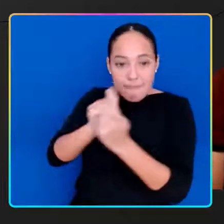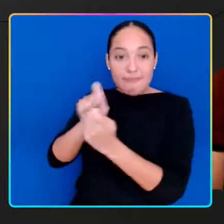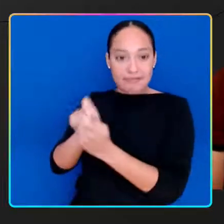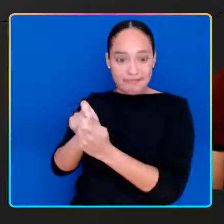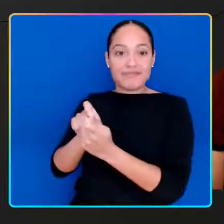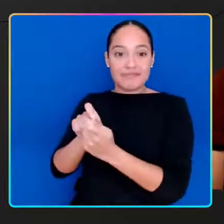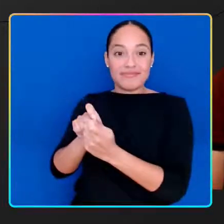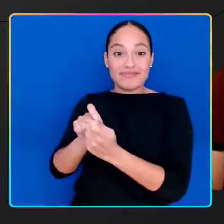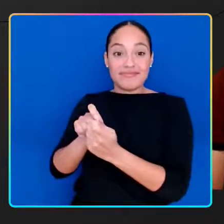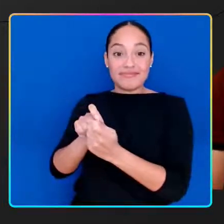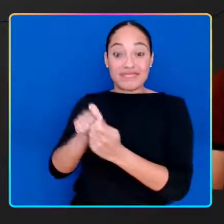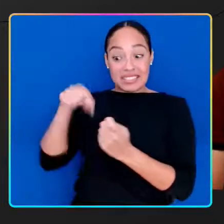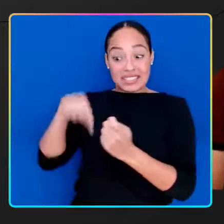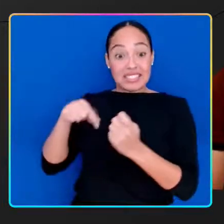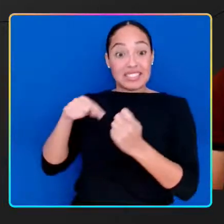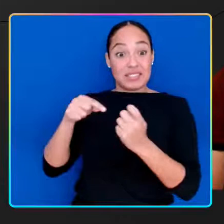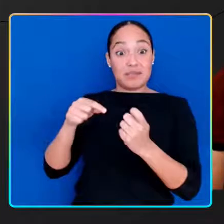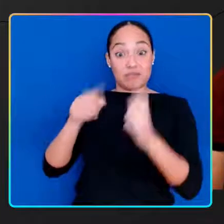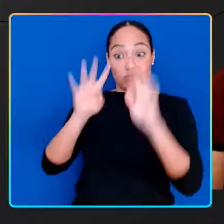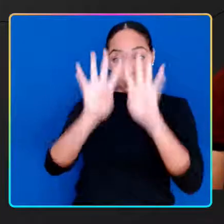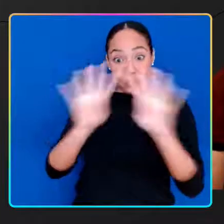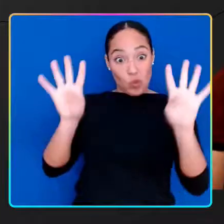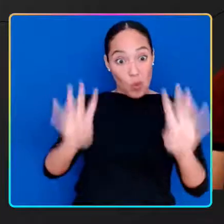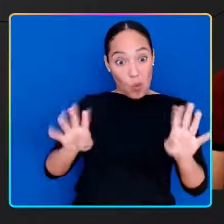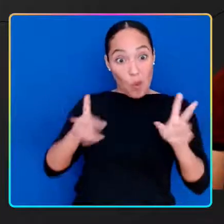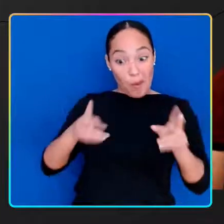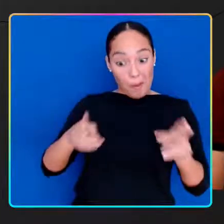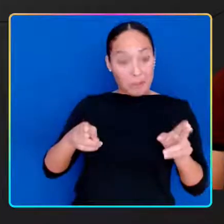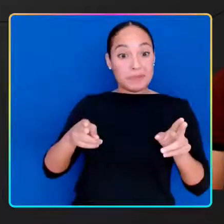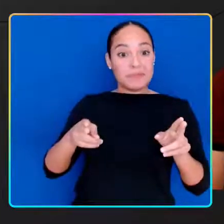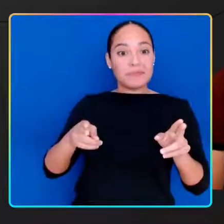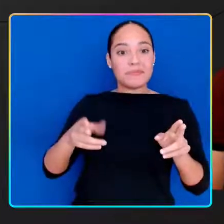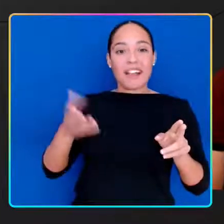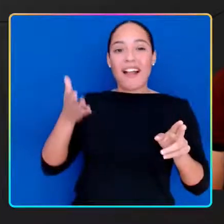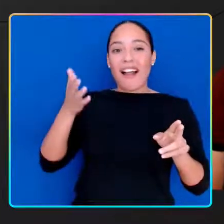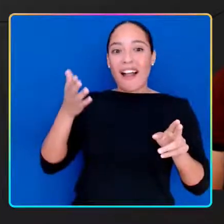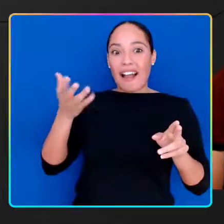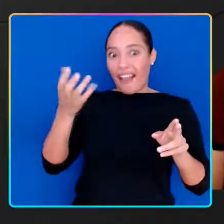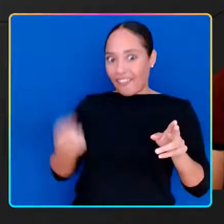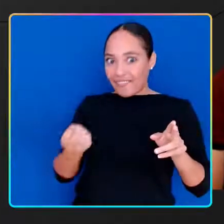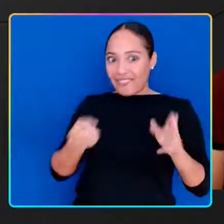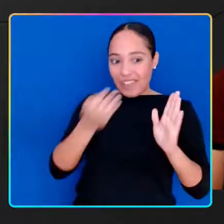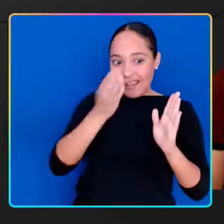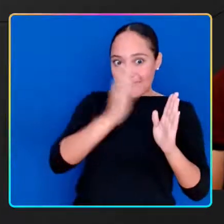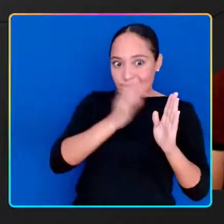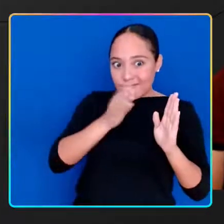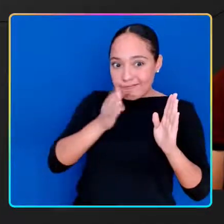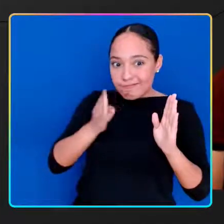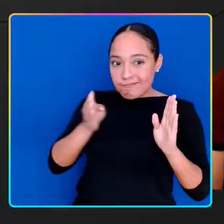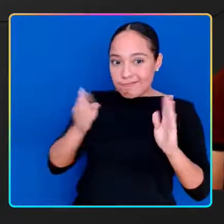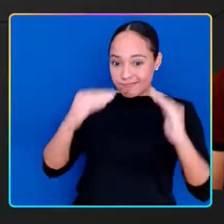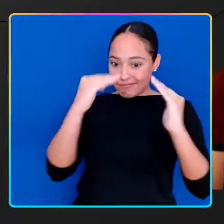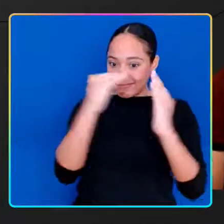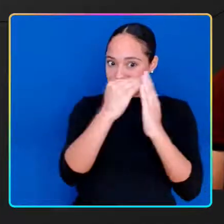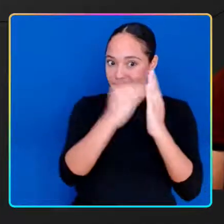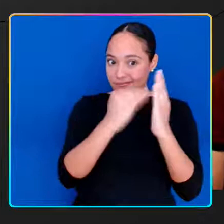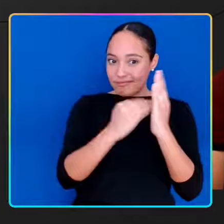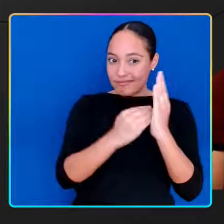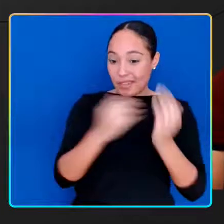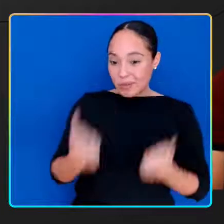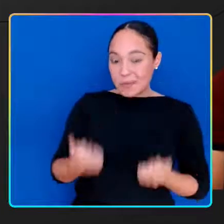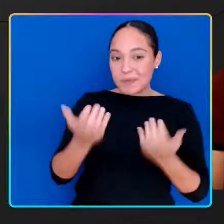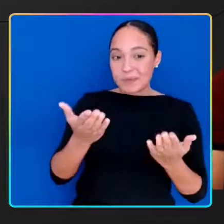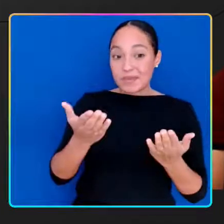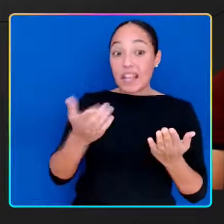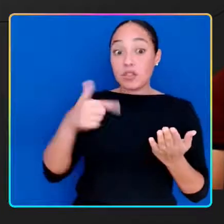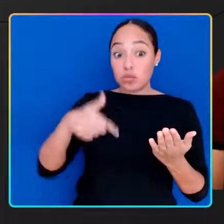show. So after the show, so in 30 minutes time or just under, we actually have